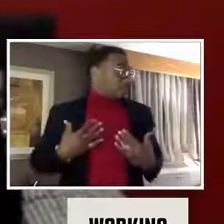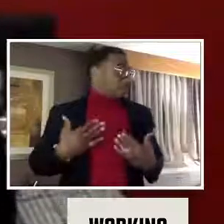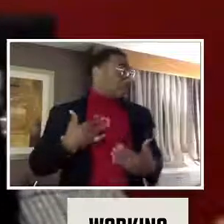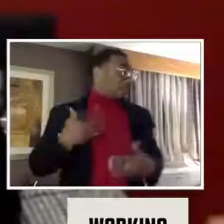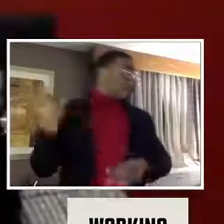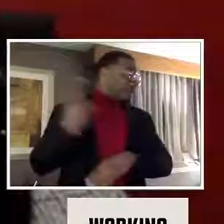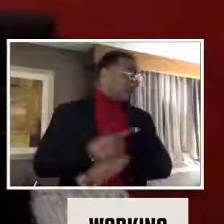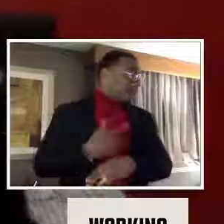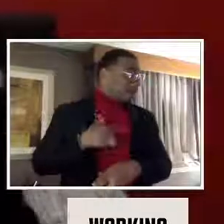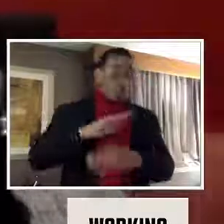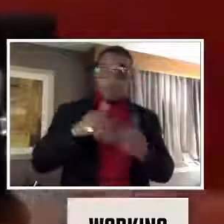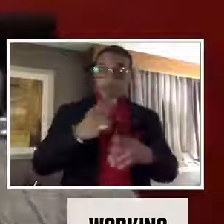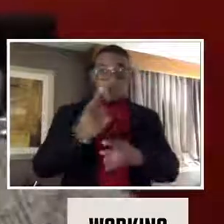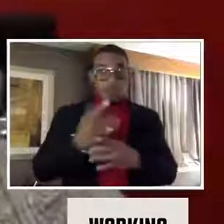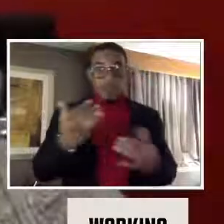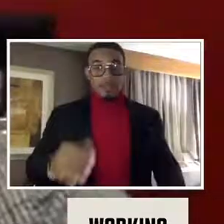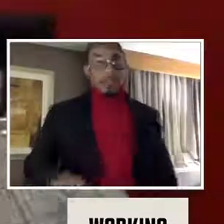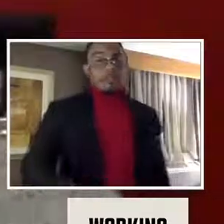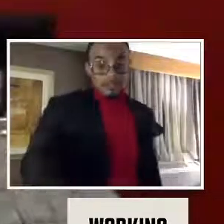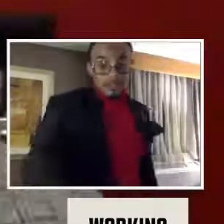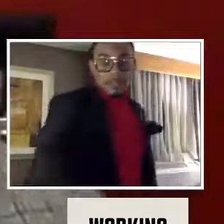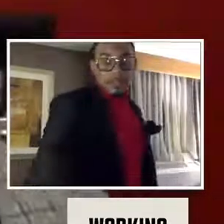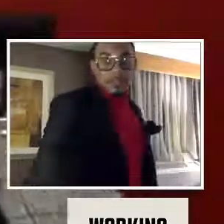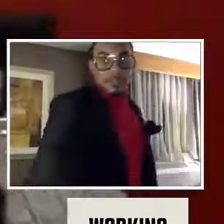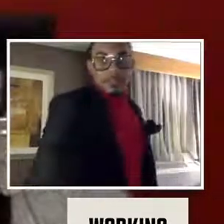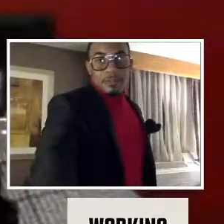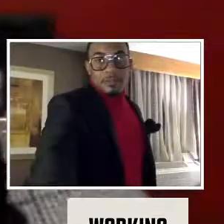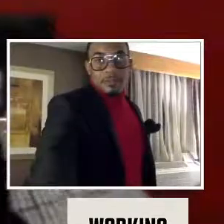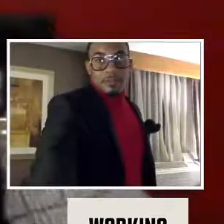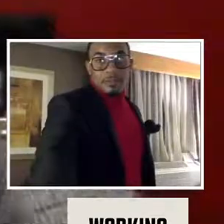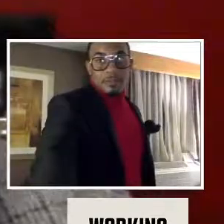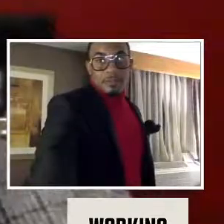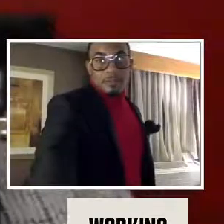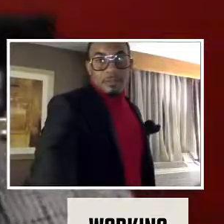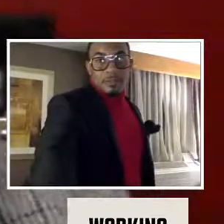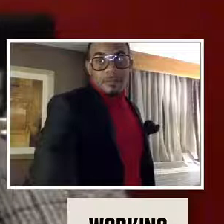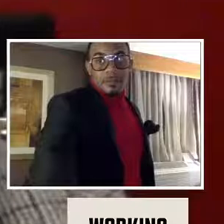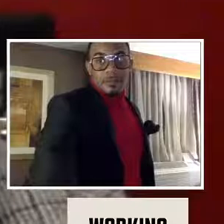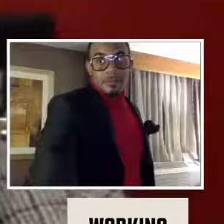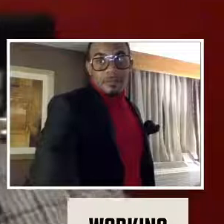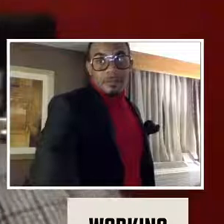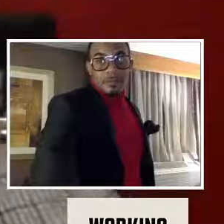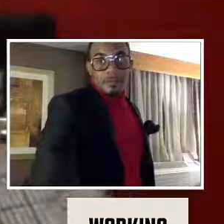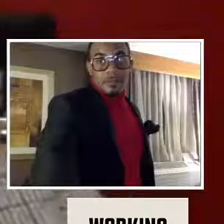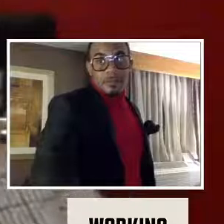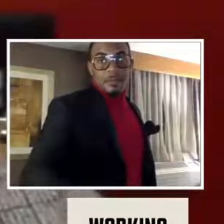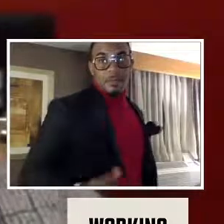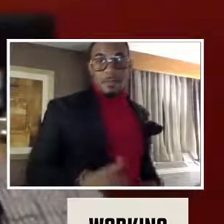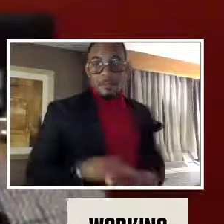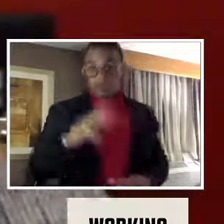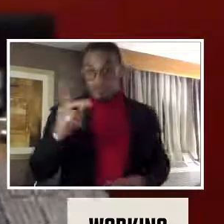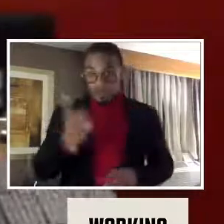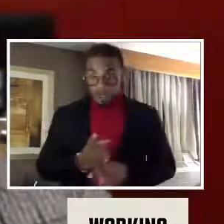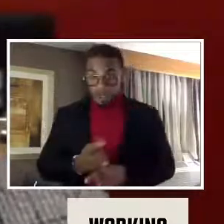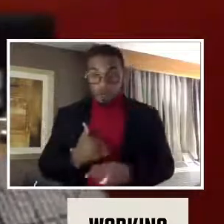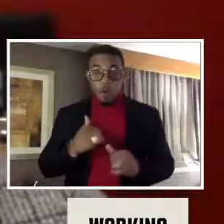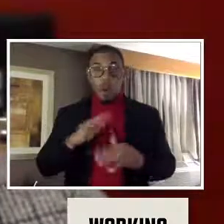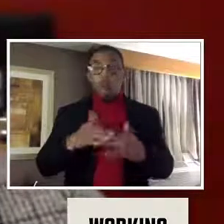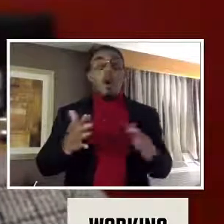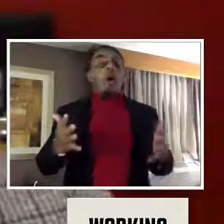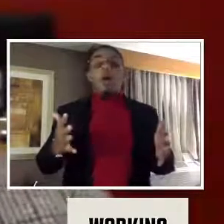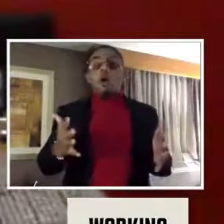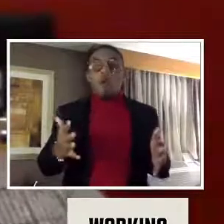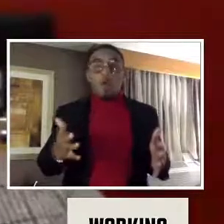my day. I needed all of this right here. So thank you, family. So I live in Philadelphia, right? Where we've